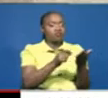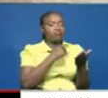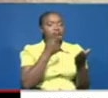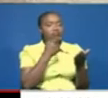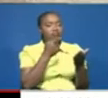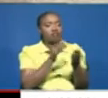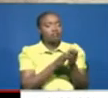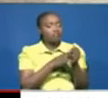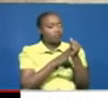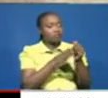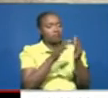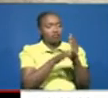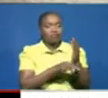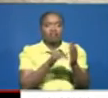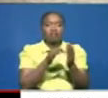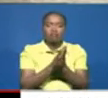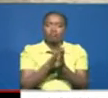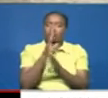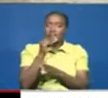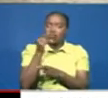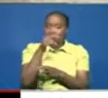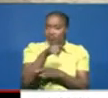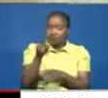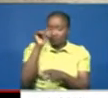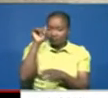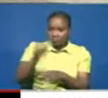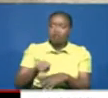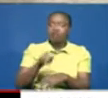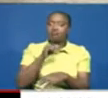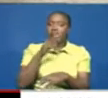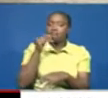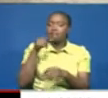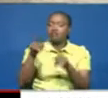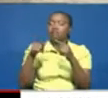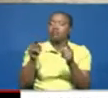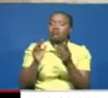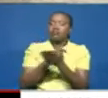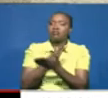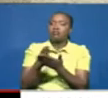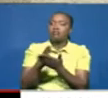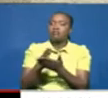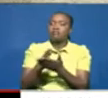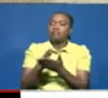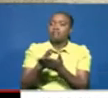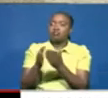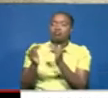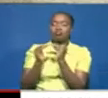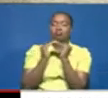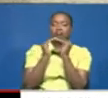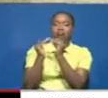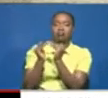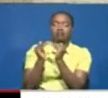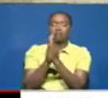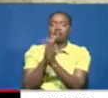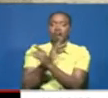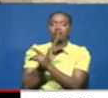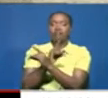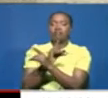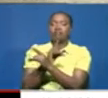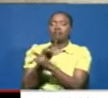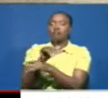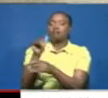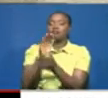Leadership is speaking for those who cannot speak for themselves, sharing equally, defending those without rights,